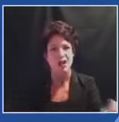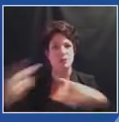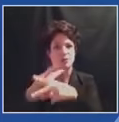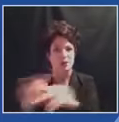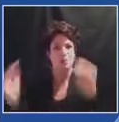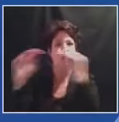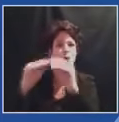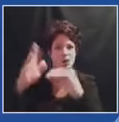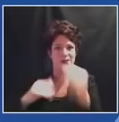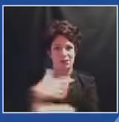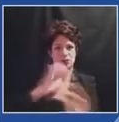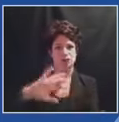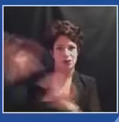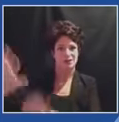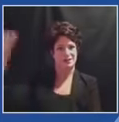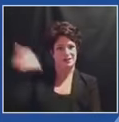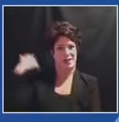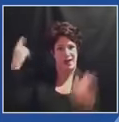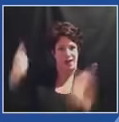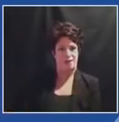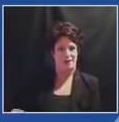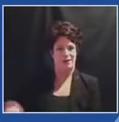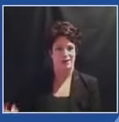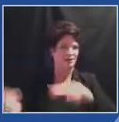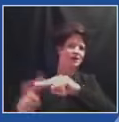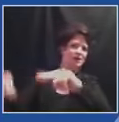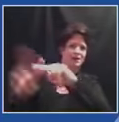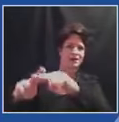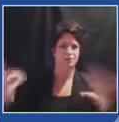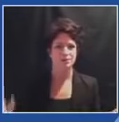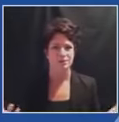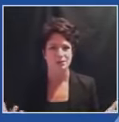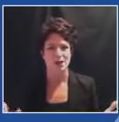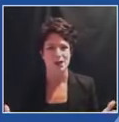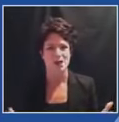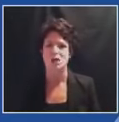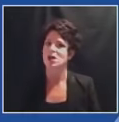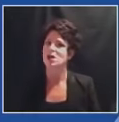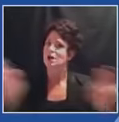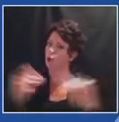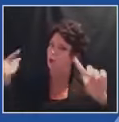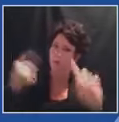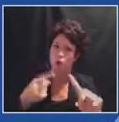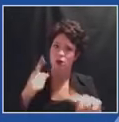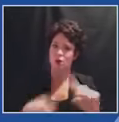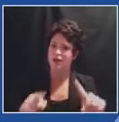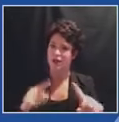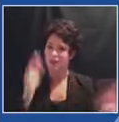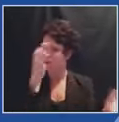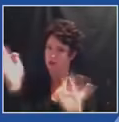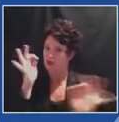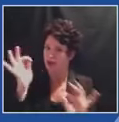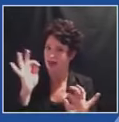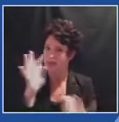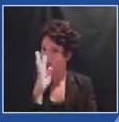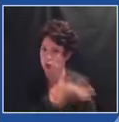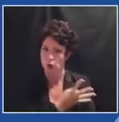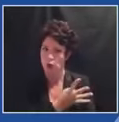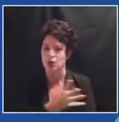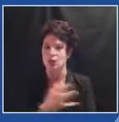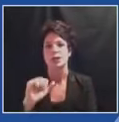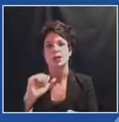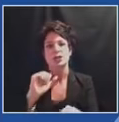before the crisis started. Look, let's not lose sight of a critical point. This report measures job gains